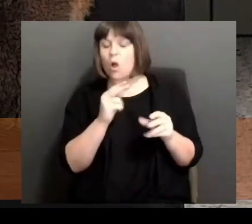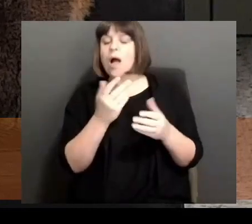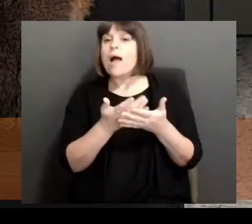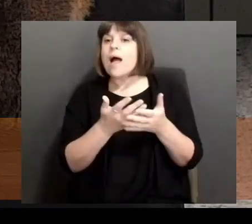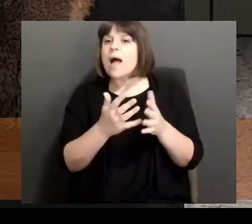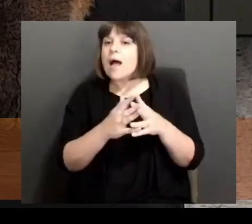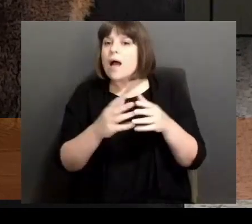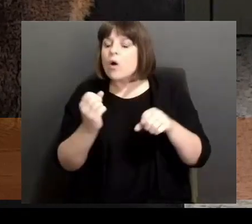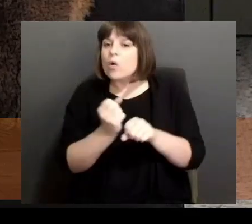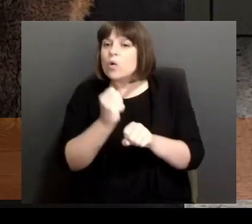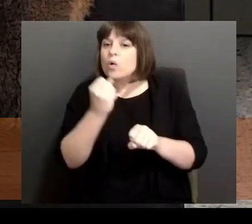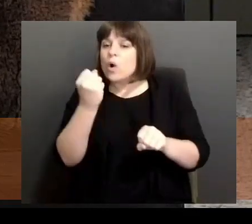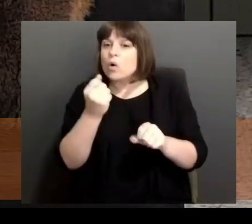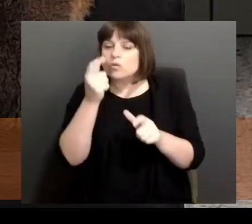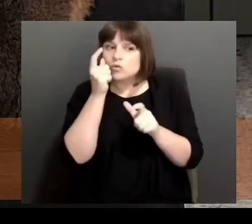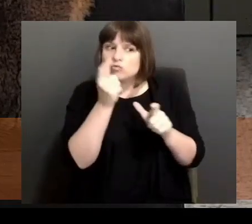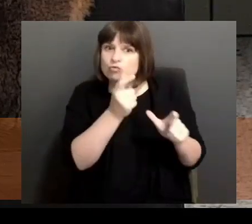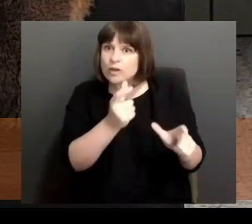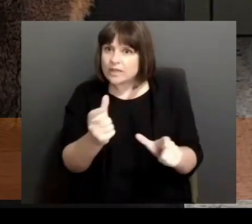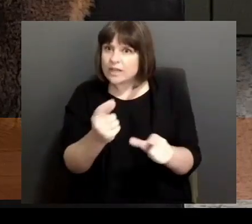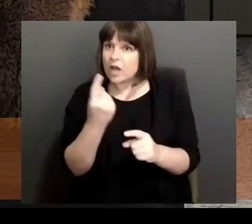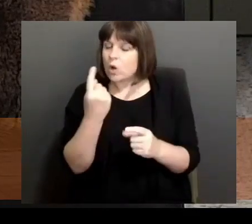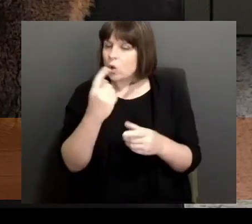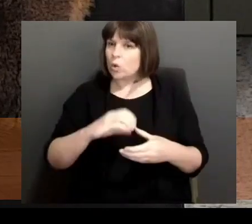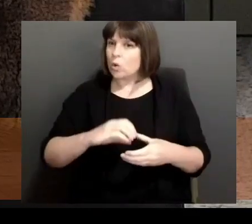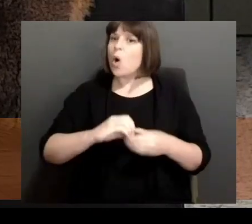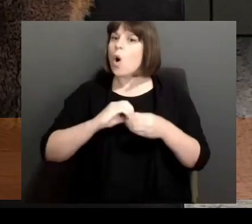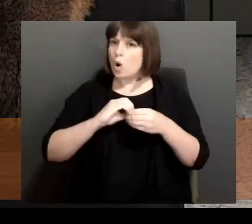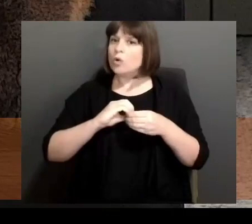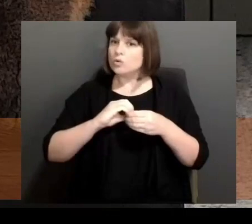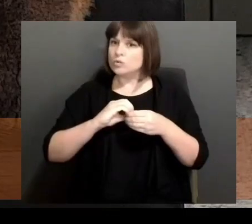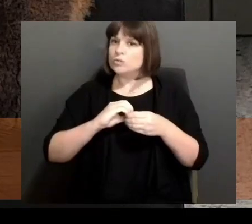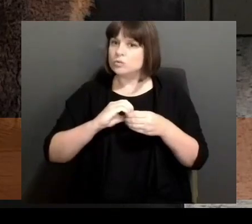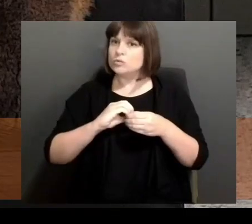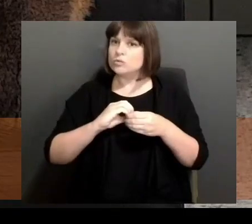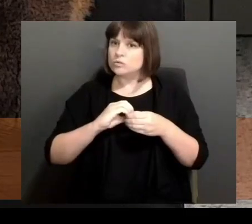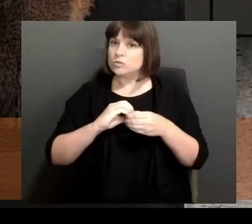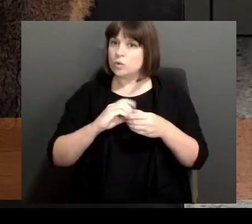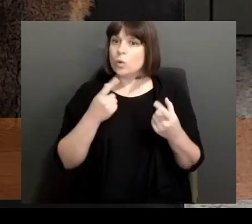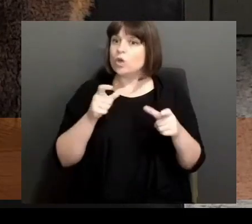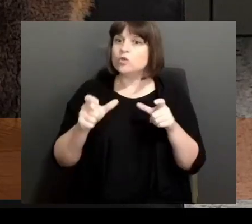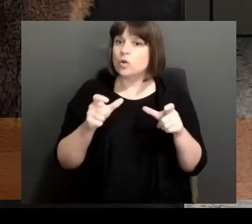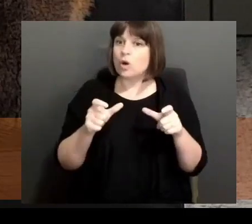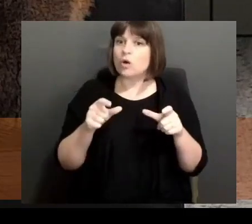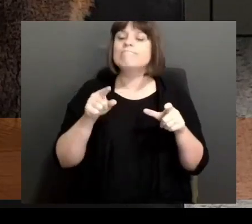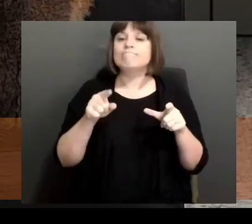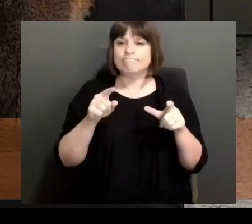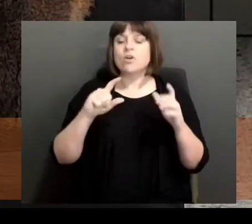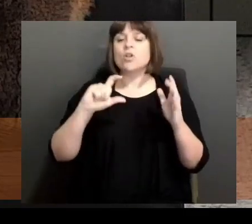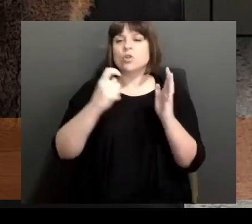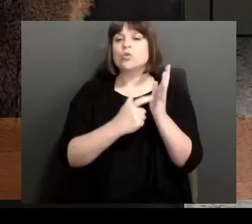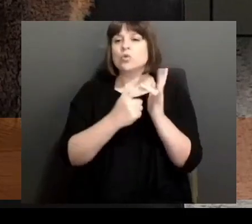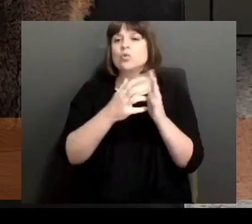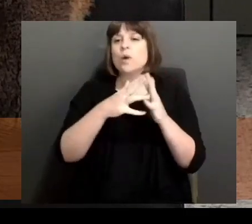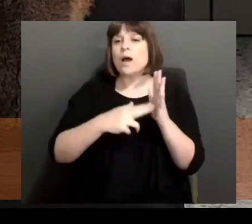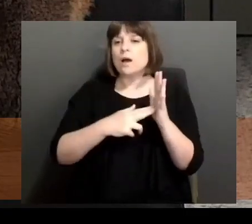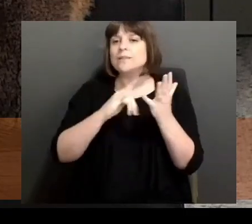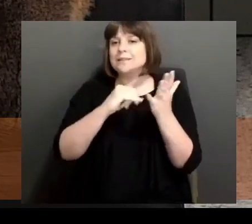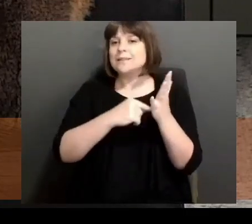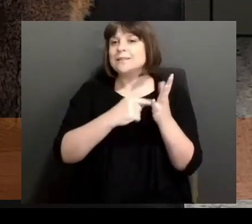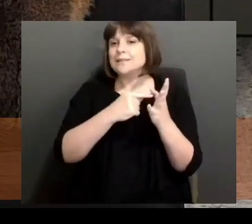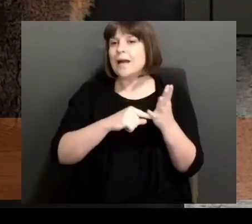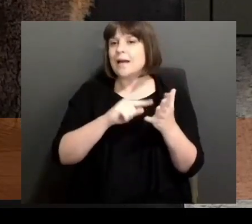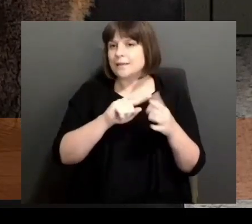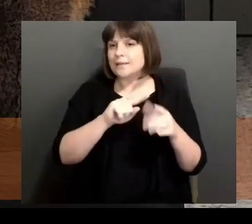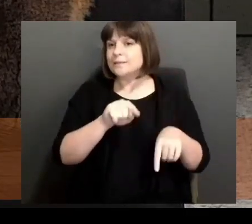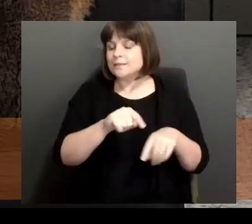was proclaimed to be the property of and the subject of control by the state, the Crown, I should say. And